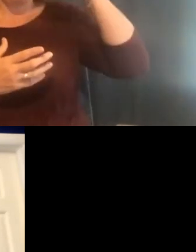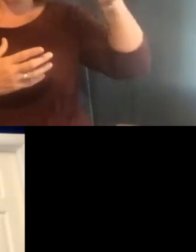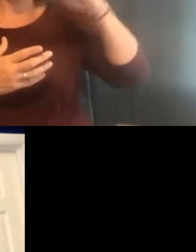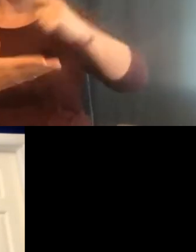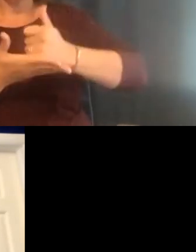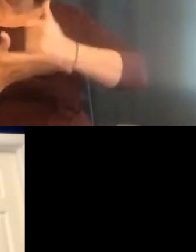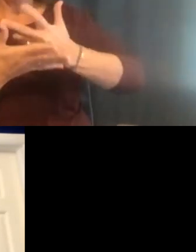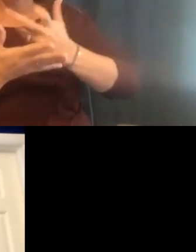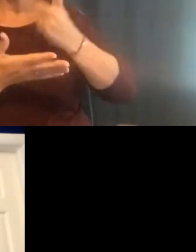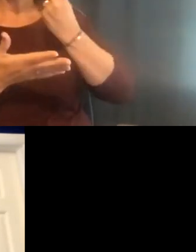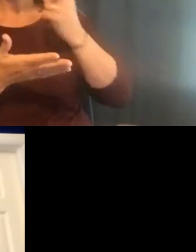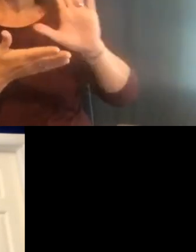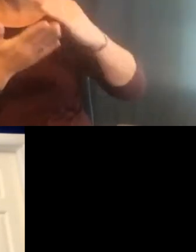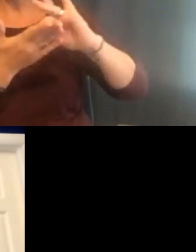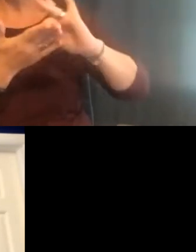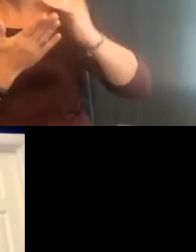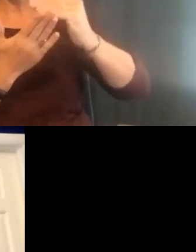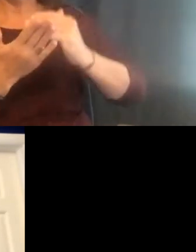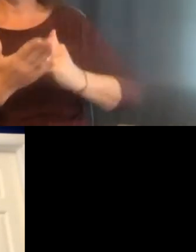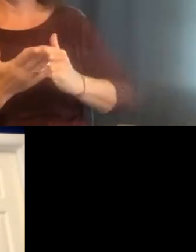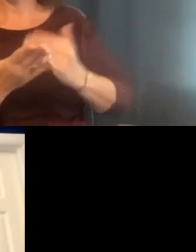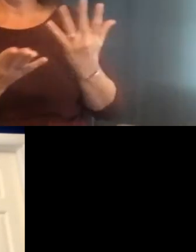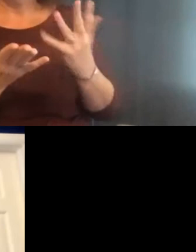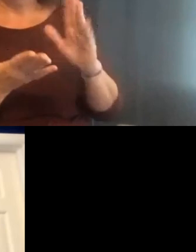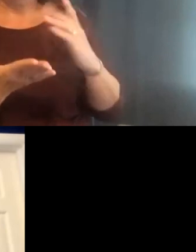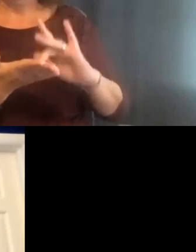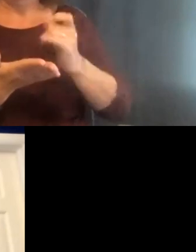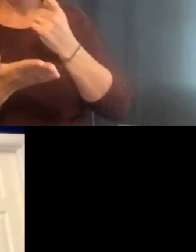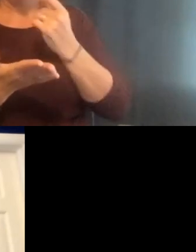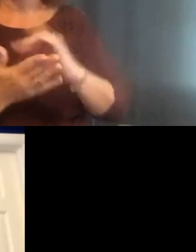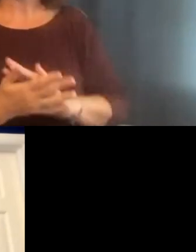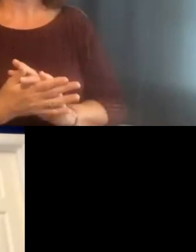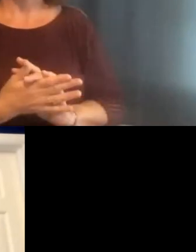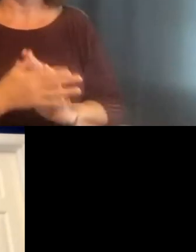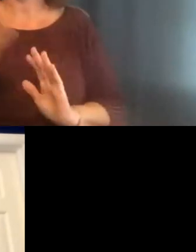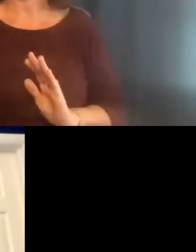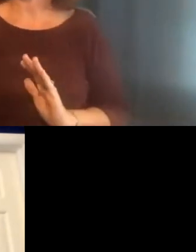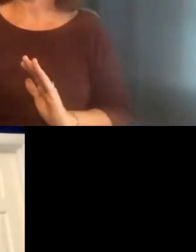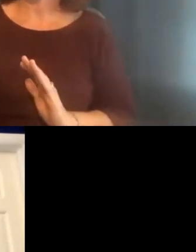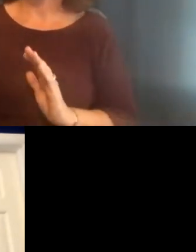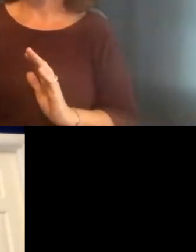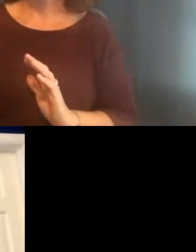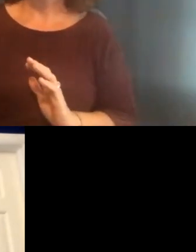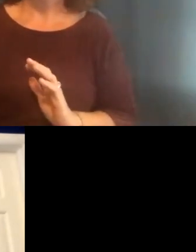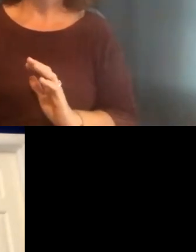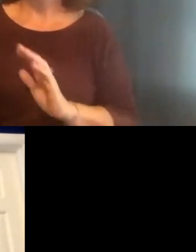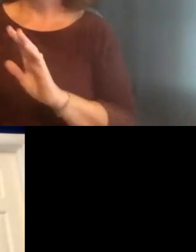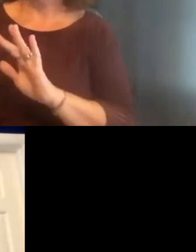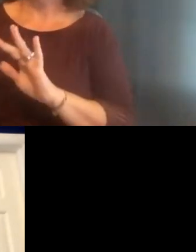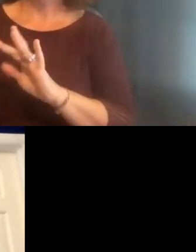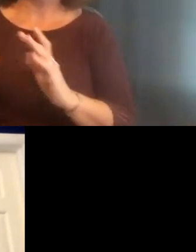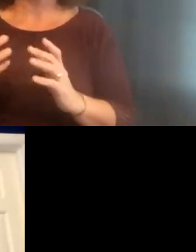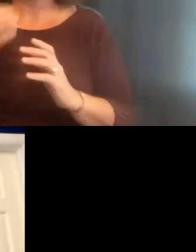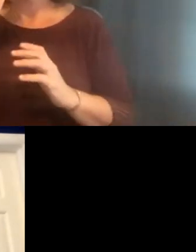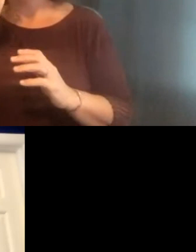taking. Mm-hmm. Yeah. Okay, and our next question is there any evidence that the content